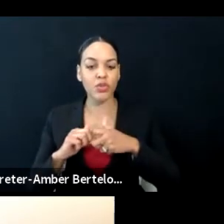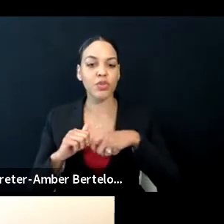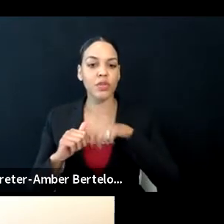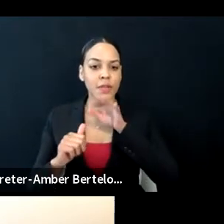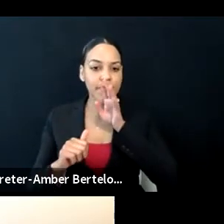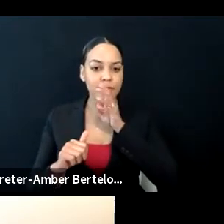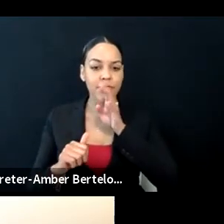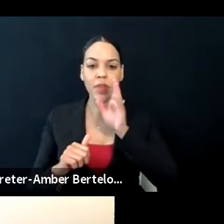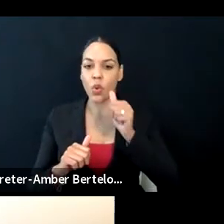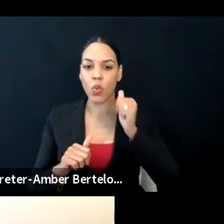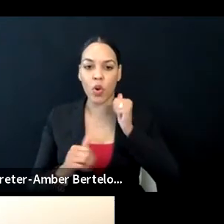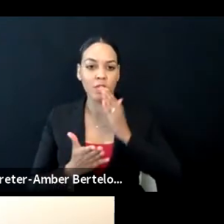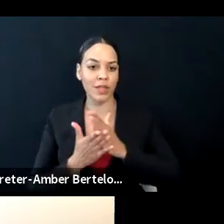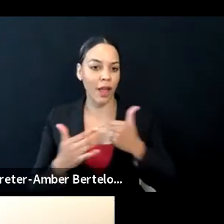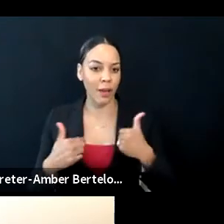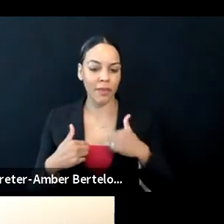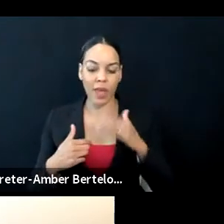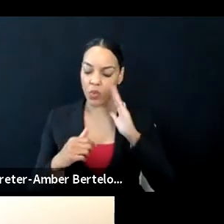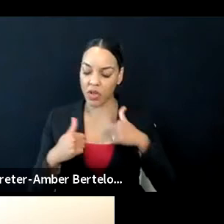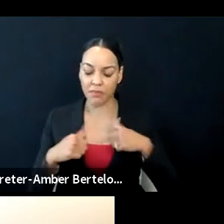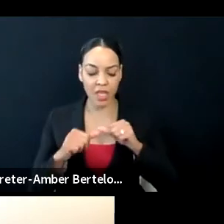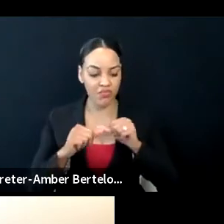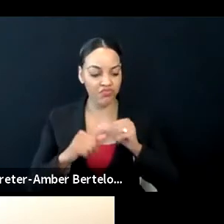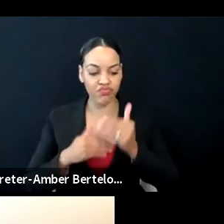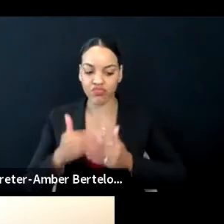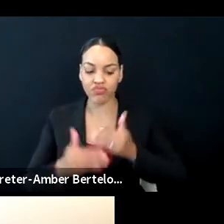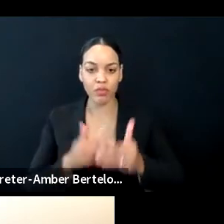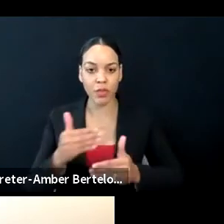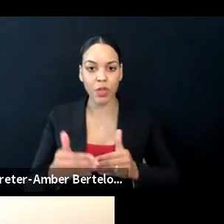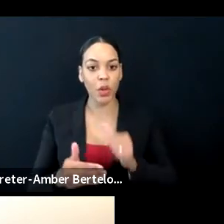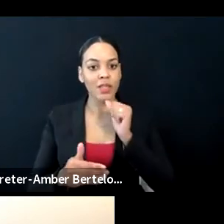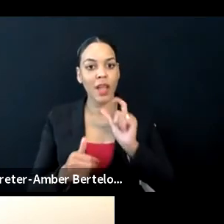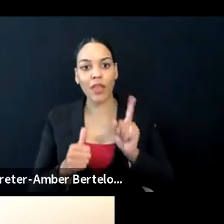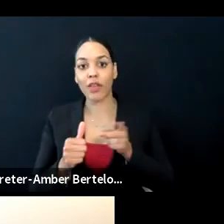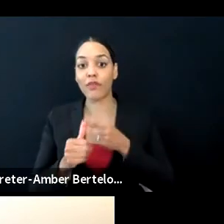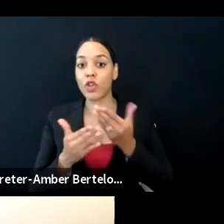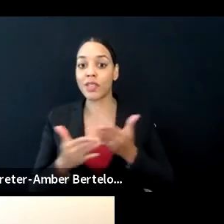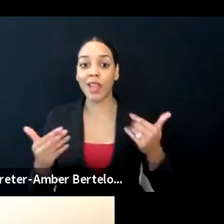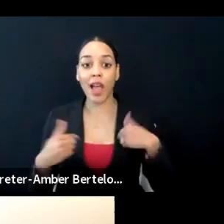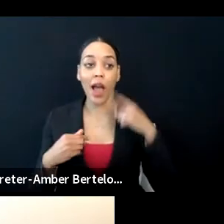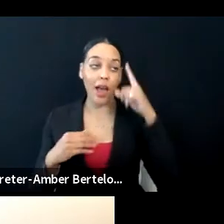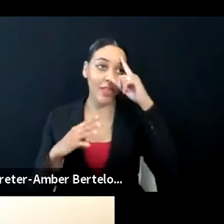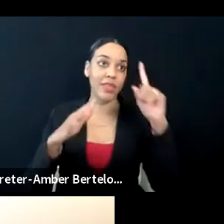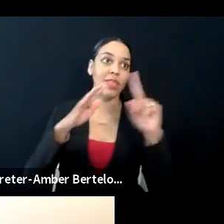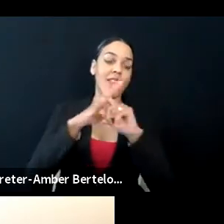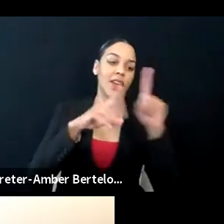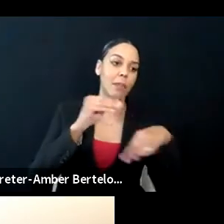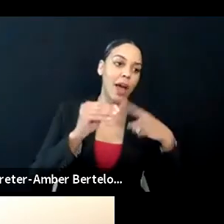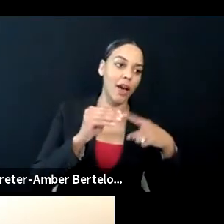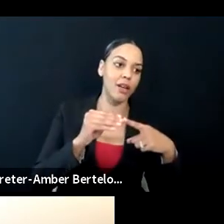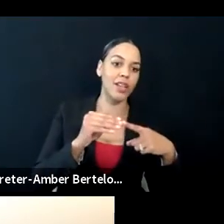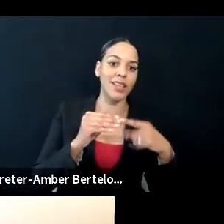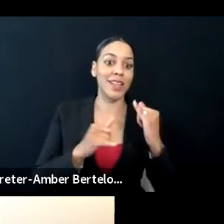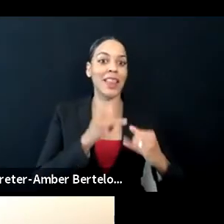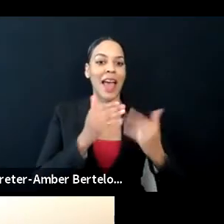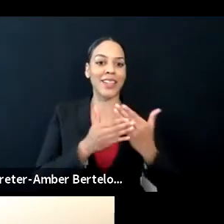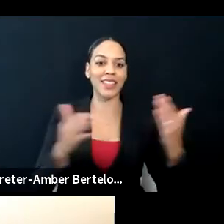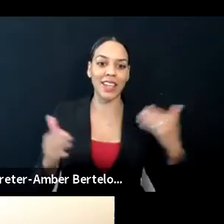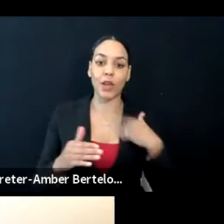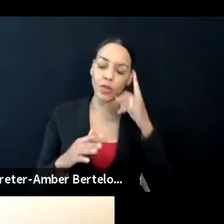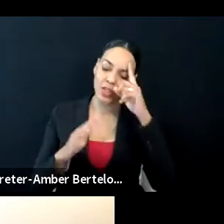stop me. And so it's not really the first thing I think of. It's the last thing. I'm like, oh, right, I have that thing.